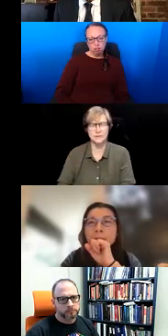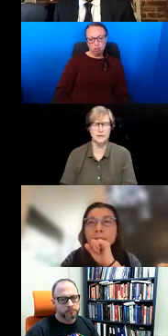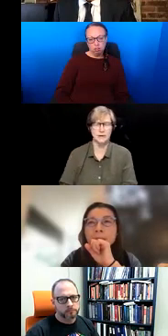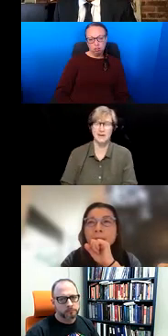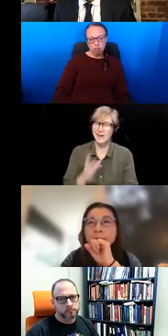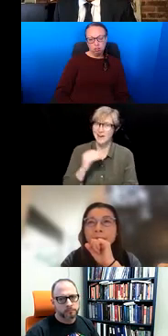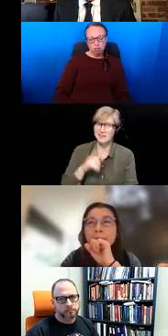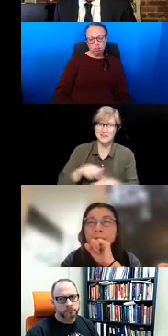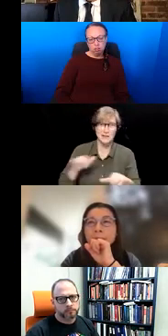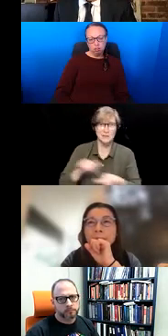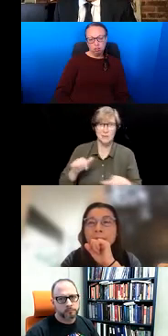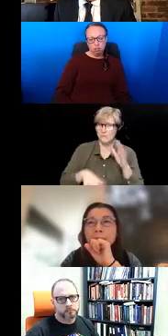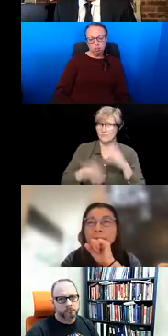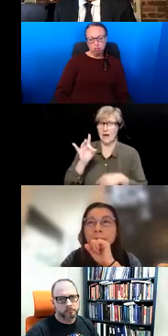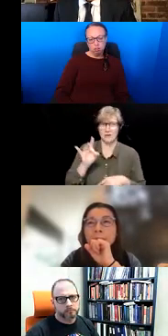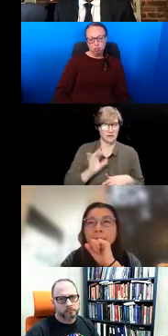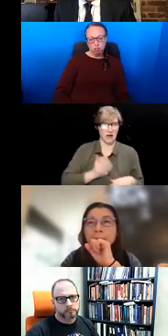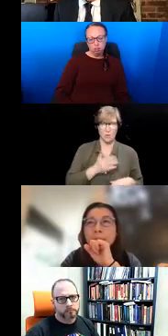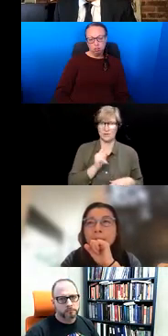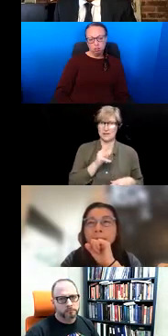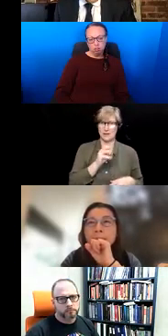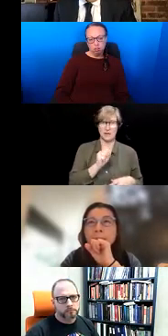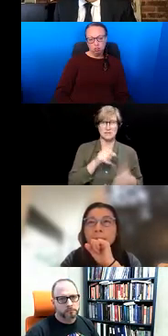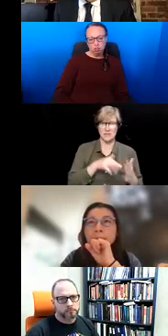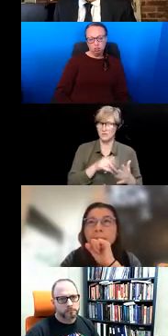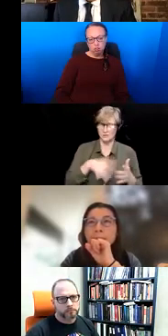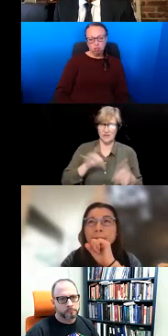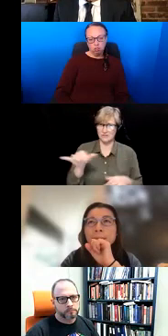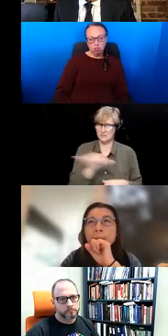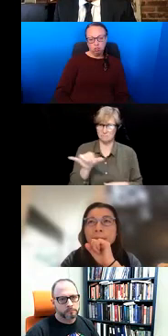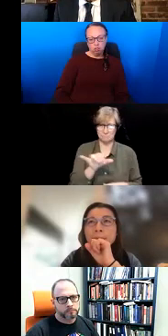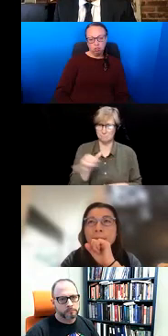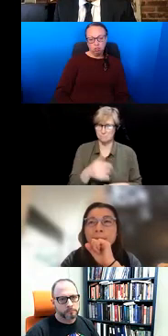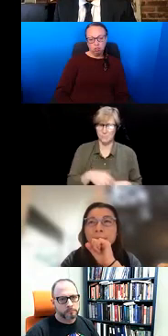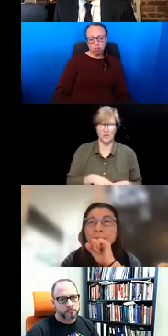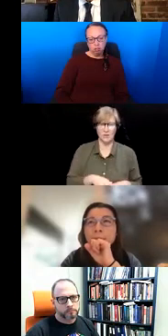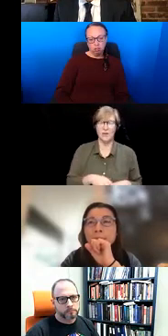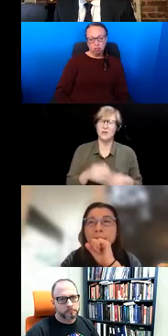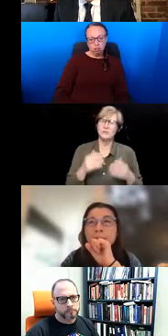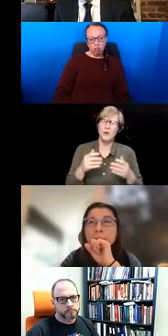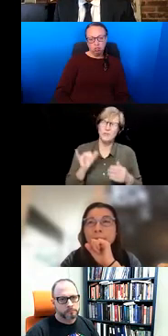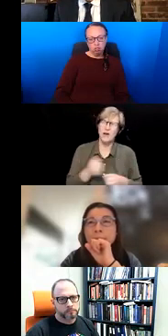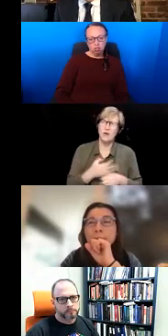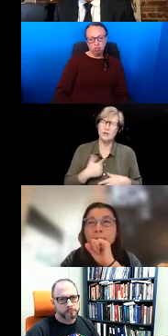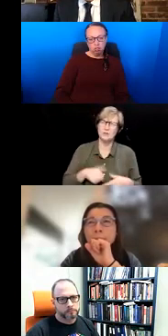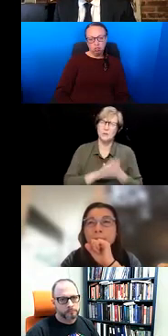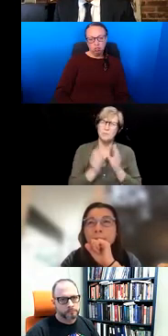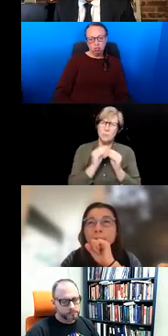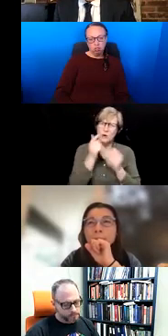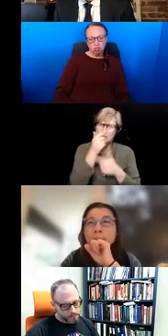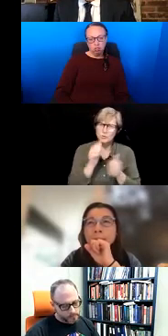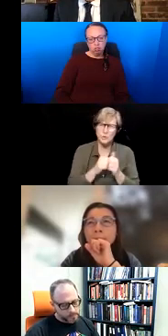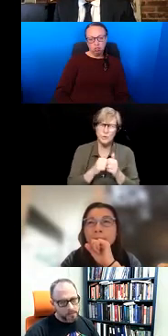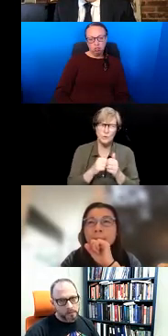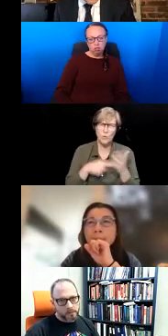found that to be the case in our TMS studies as well. But in addition, we've also gotten interested in what categories of